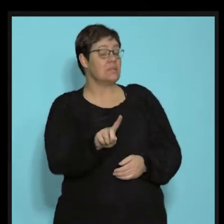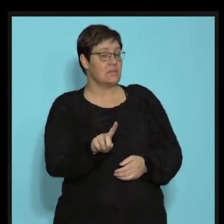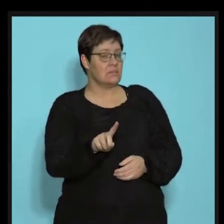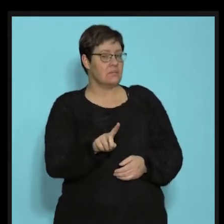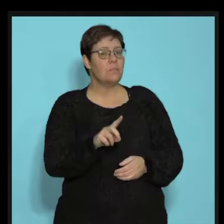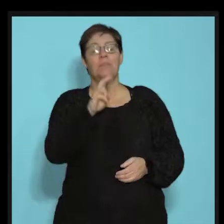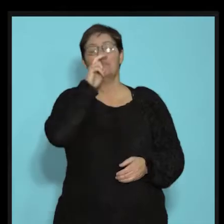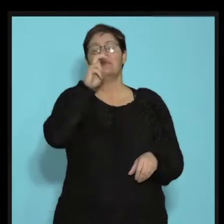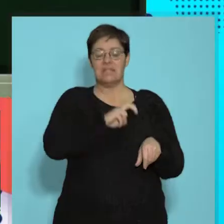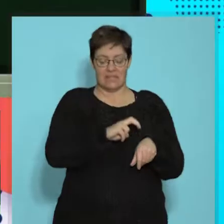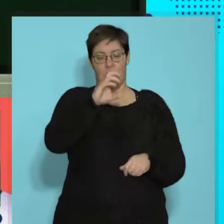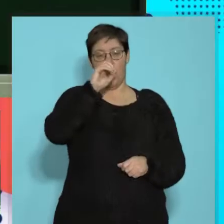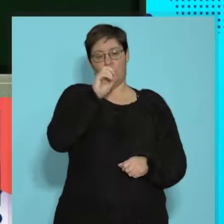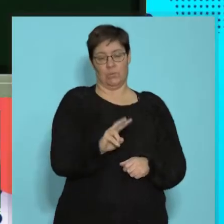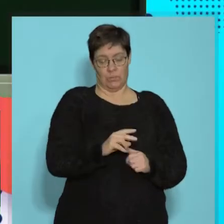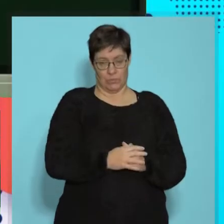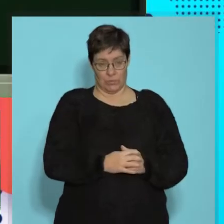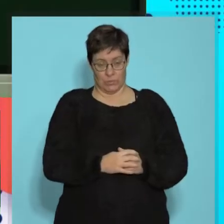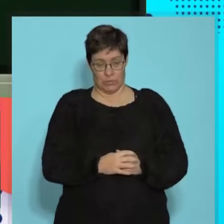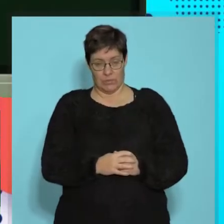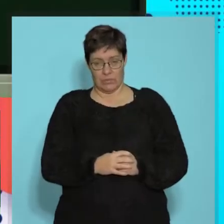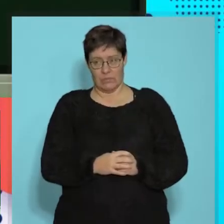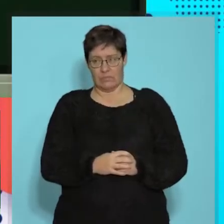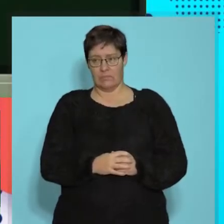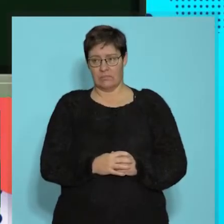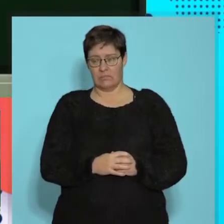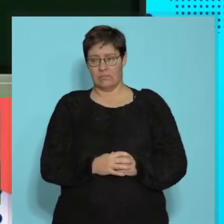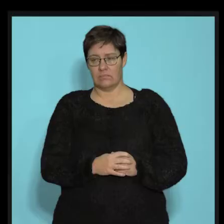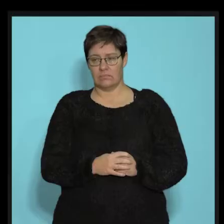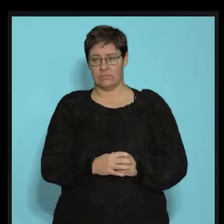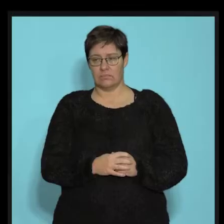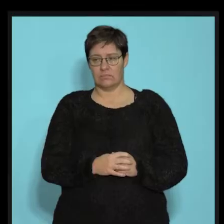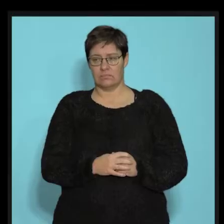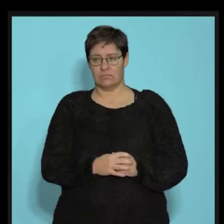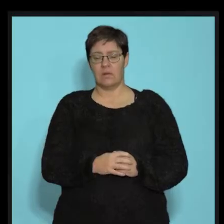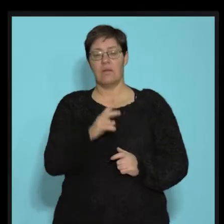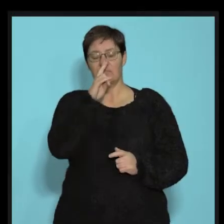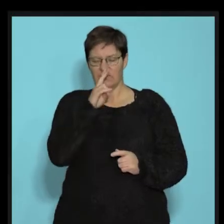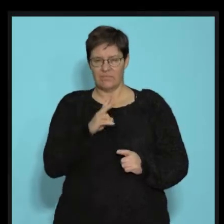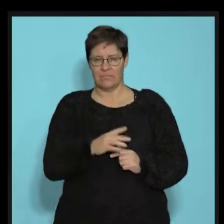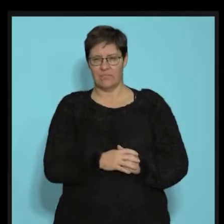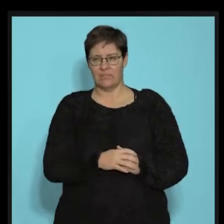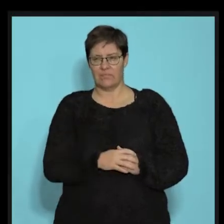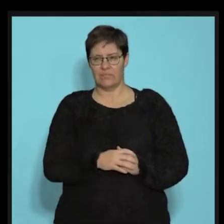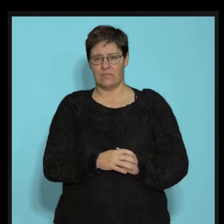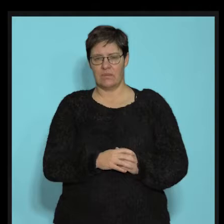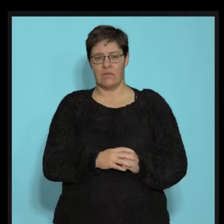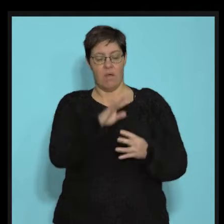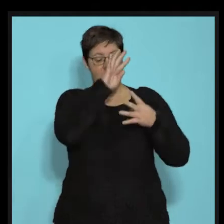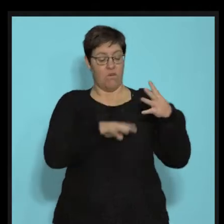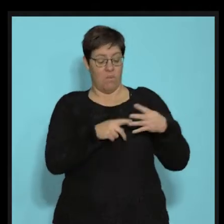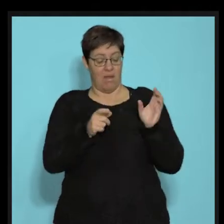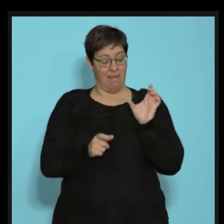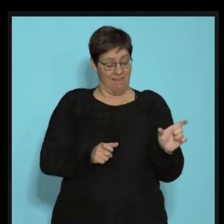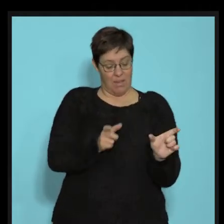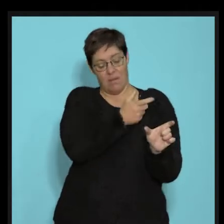I need to have this oxygen in. Now let's have a look at the last part of my, all right, of my little formula